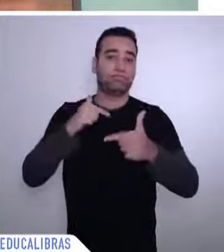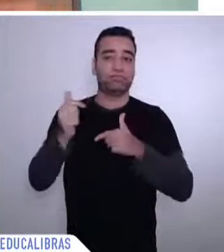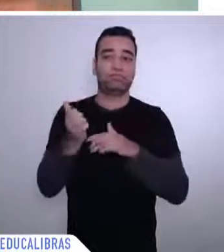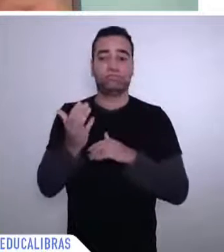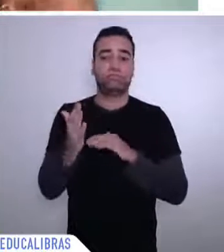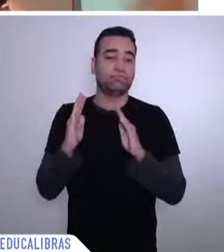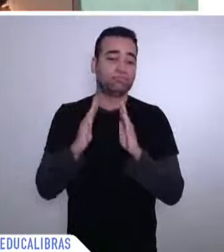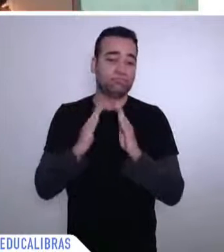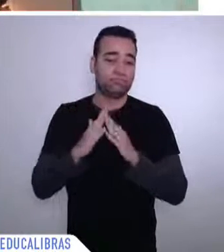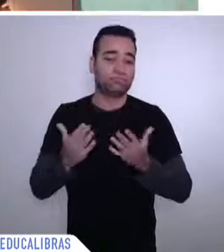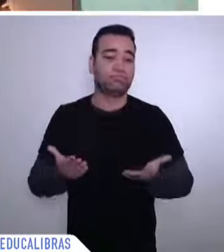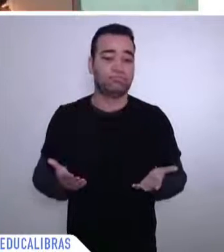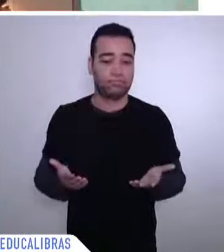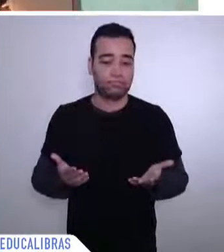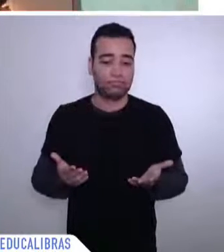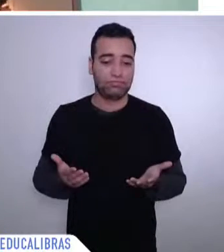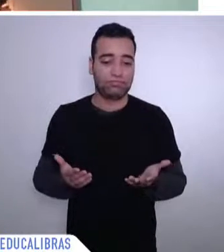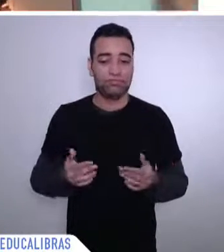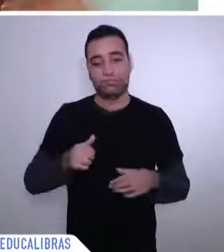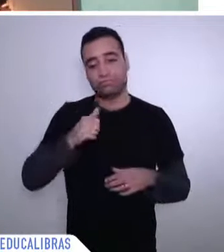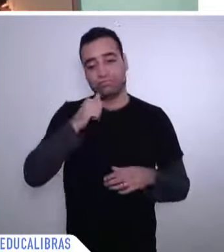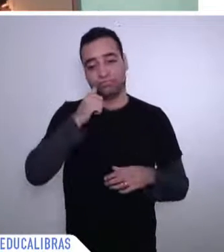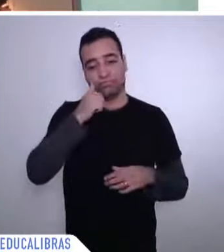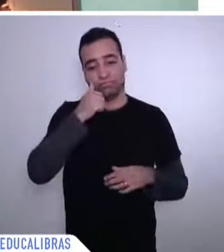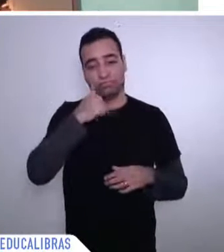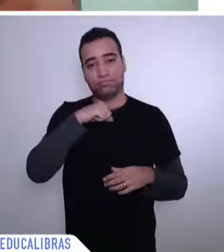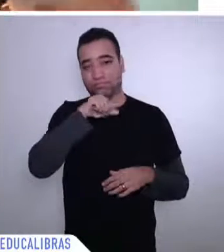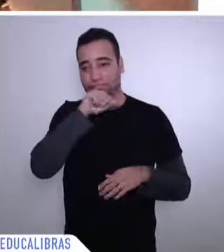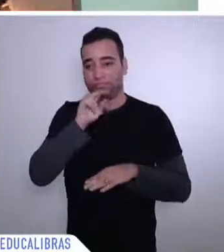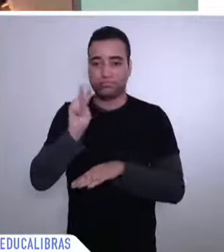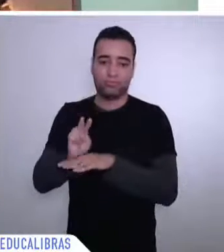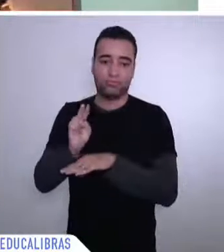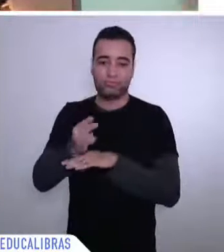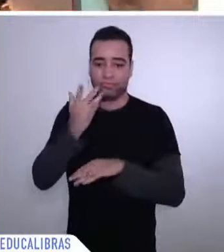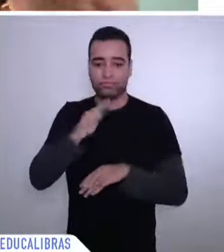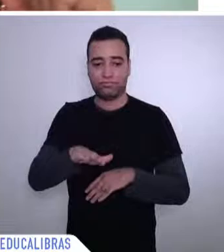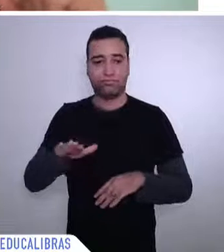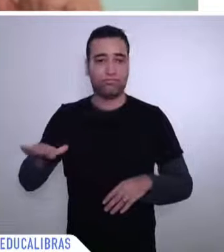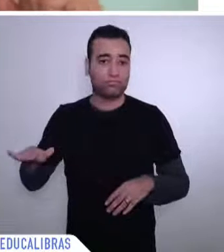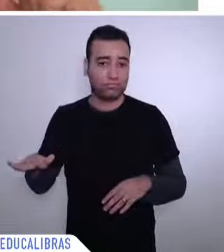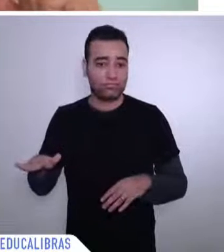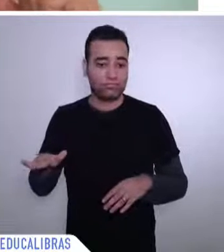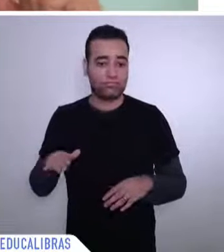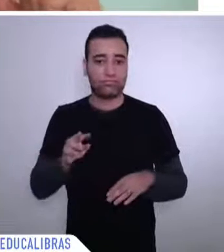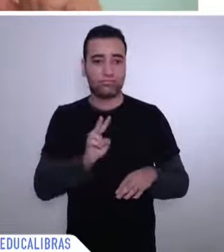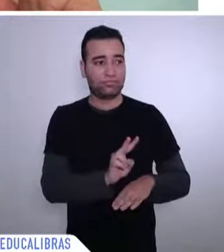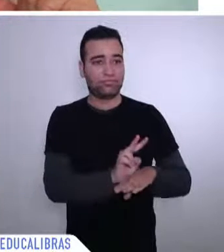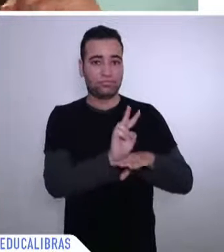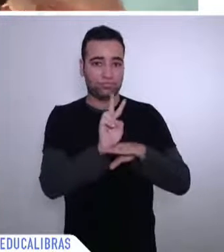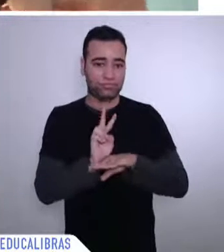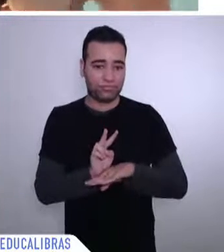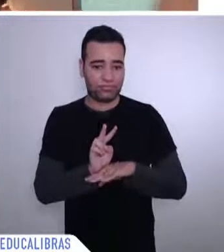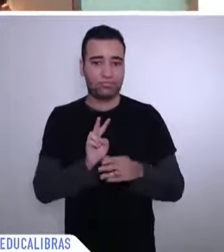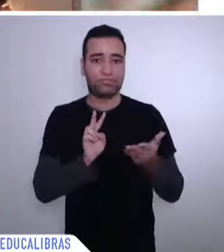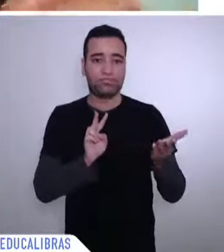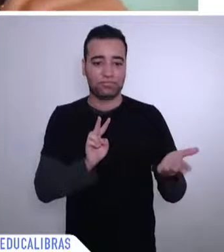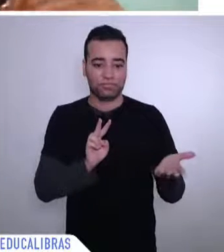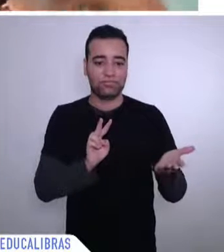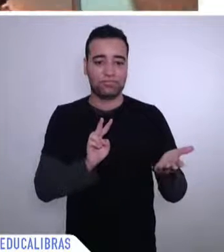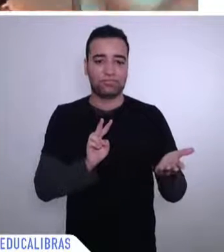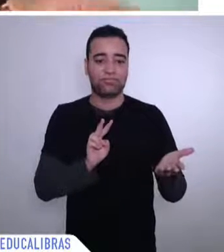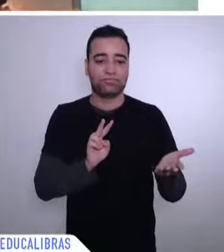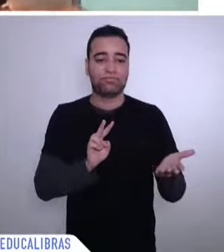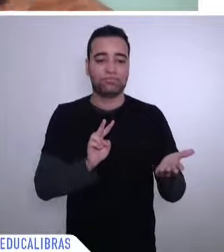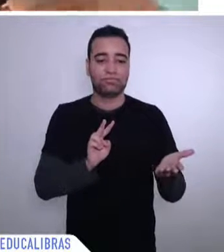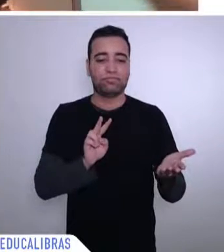address, the work away from home, everything is informal. The mother that takes care of children for us to